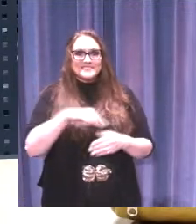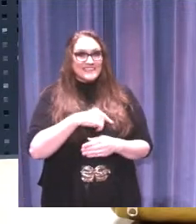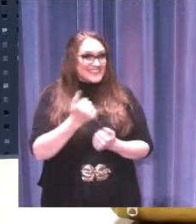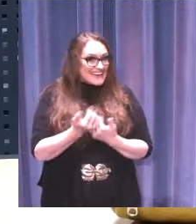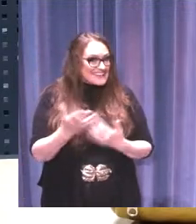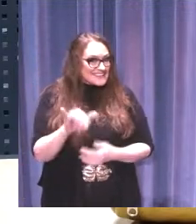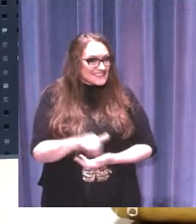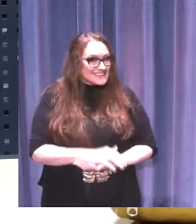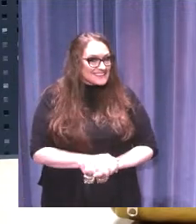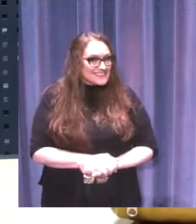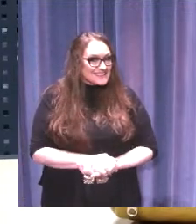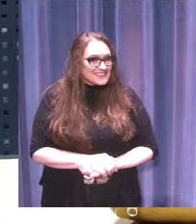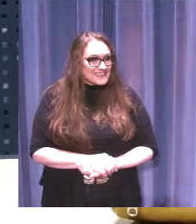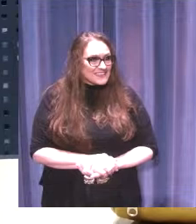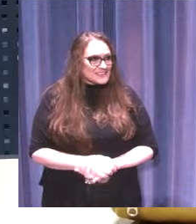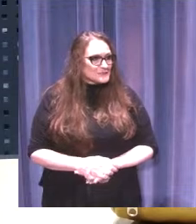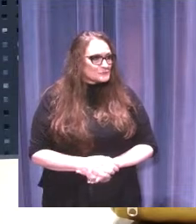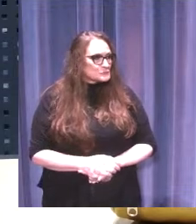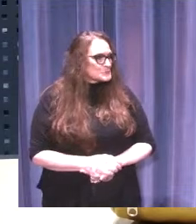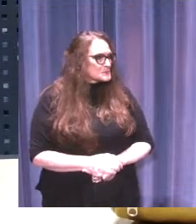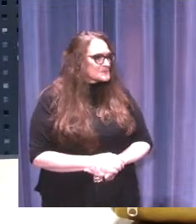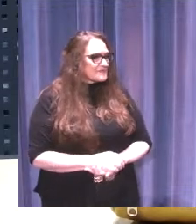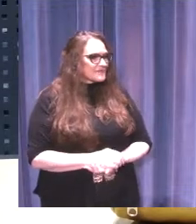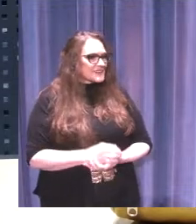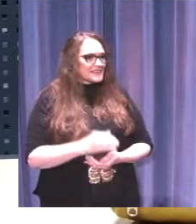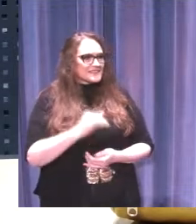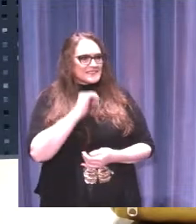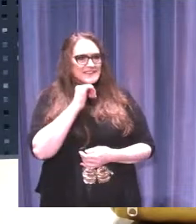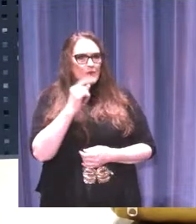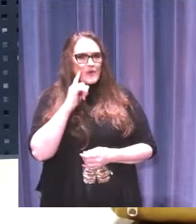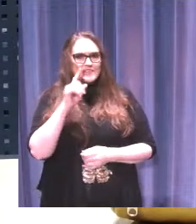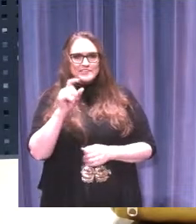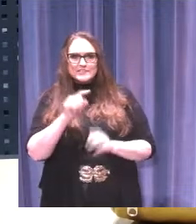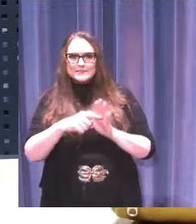there? Not one that just jumps out.